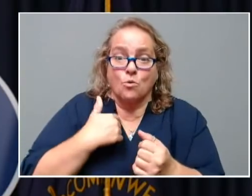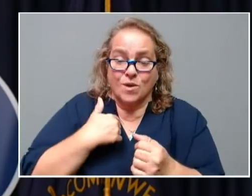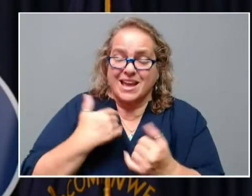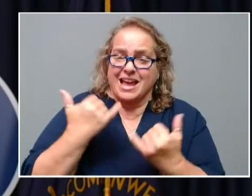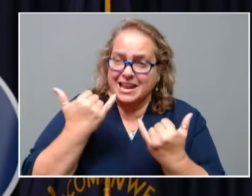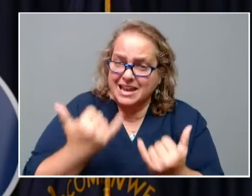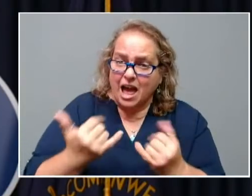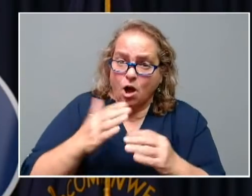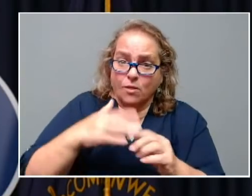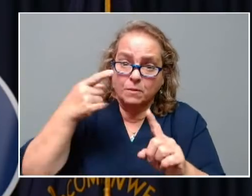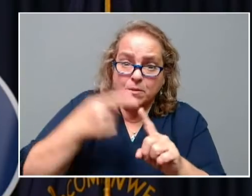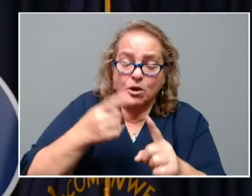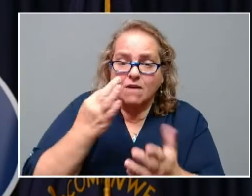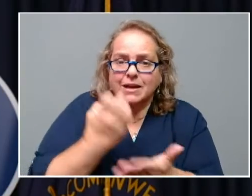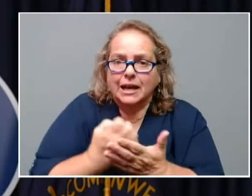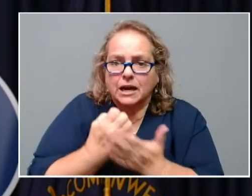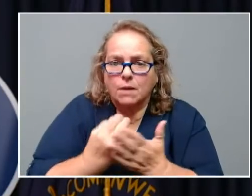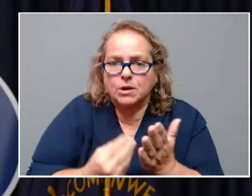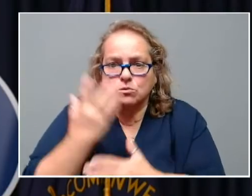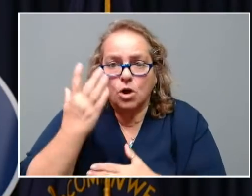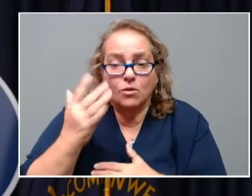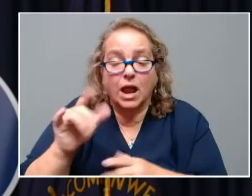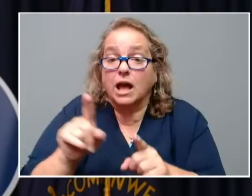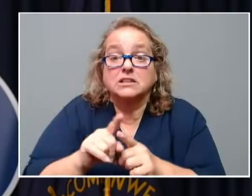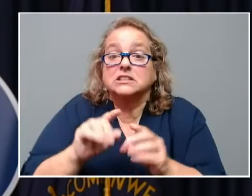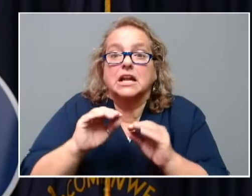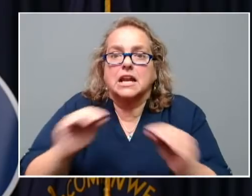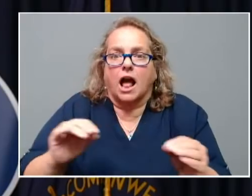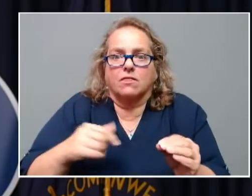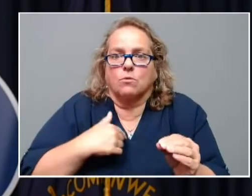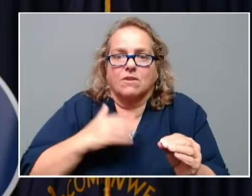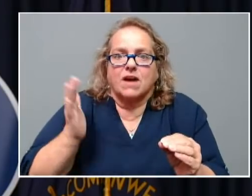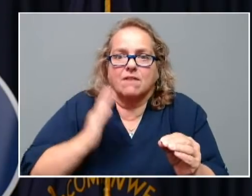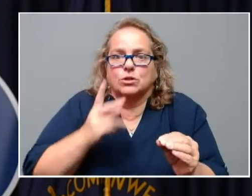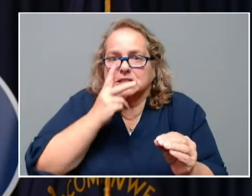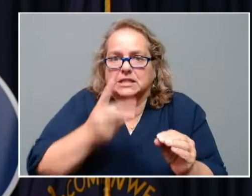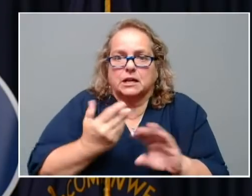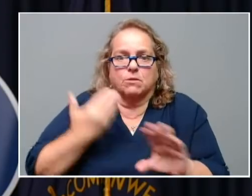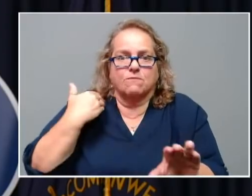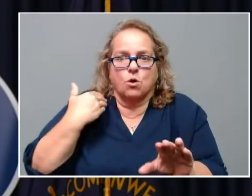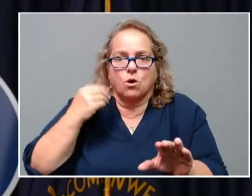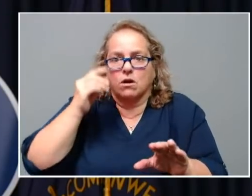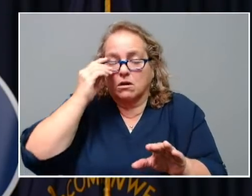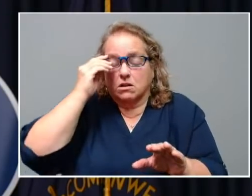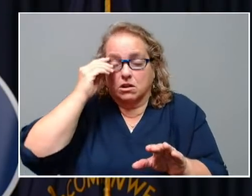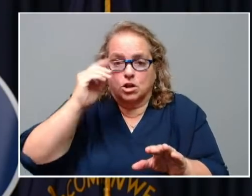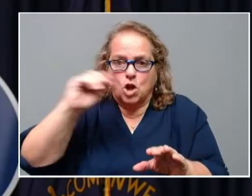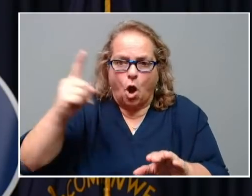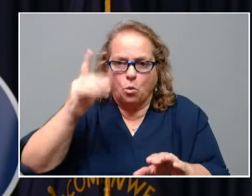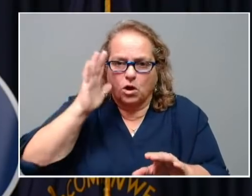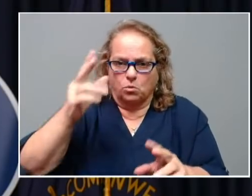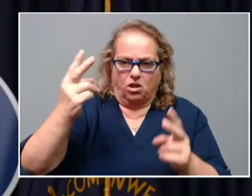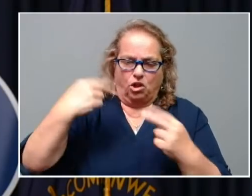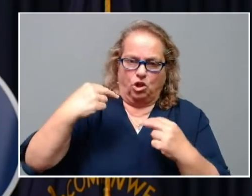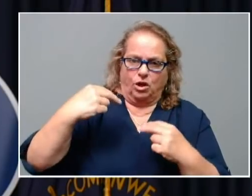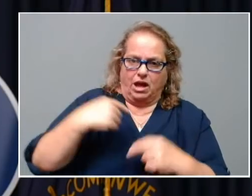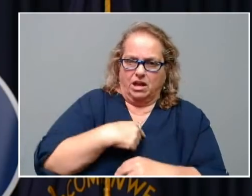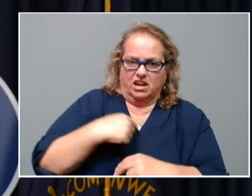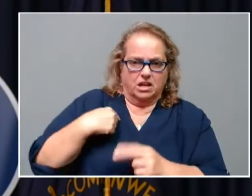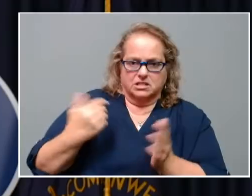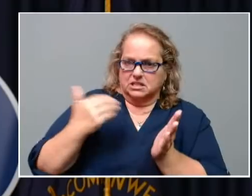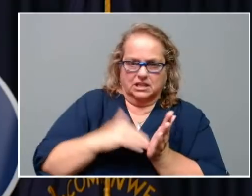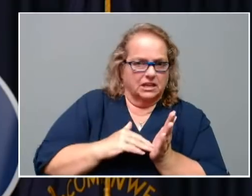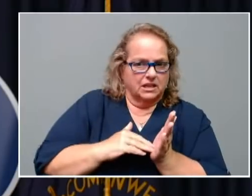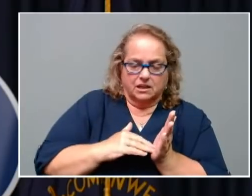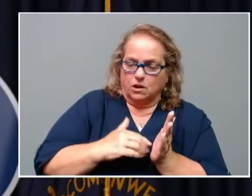economic growth like none that we have ever seen, where no one will ever look down their nose at us again, where we are in every conversation in